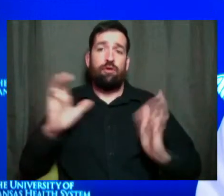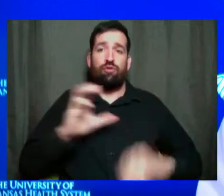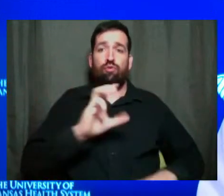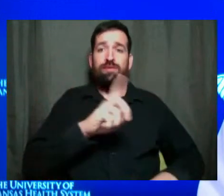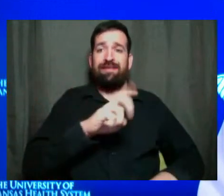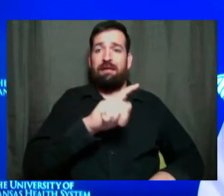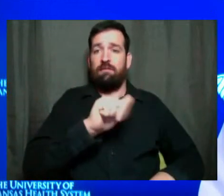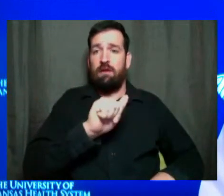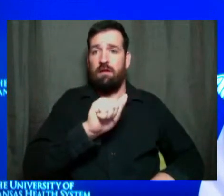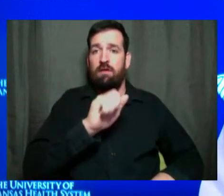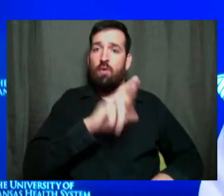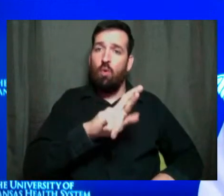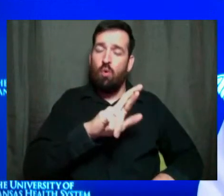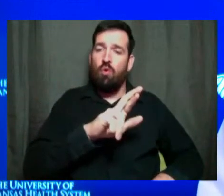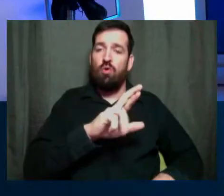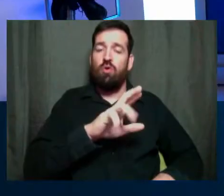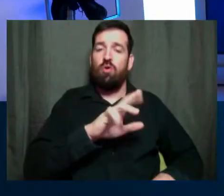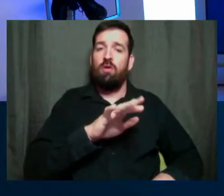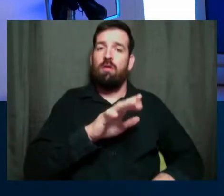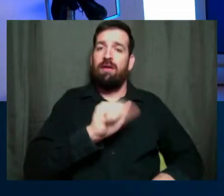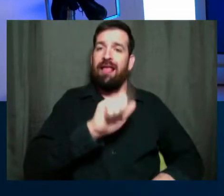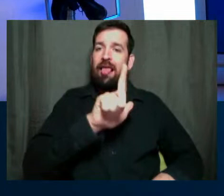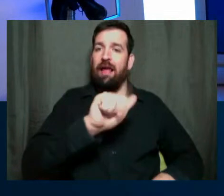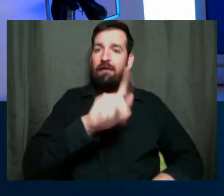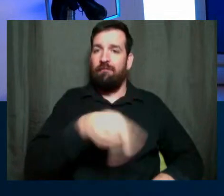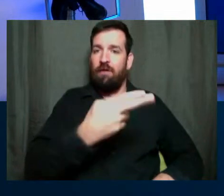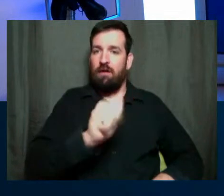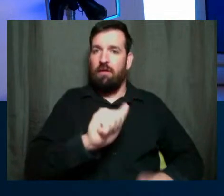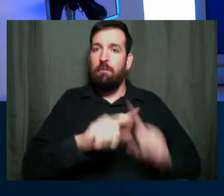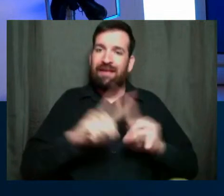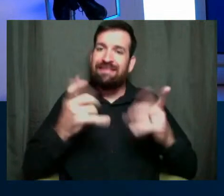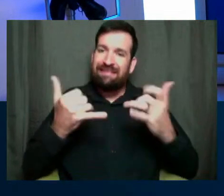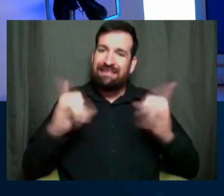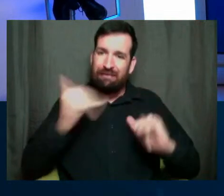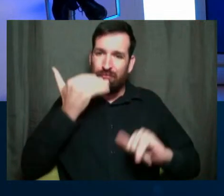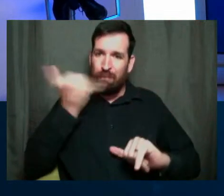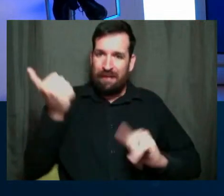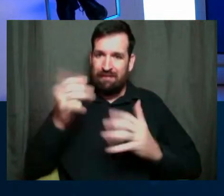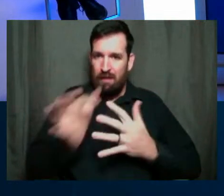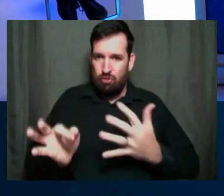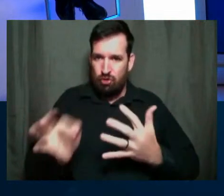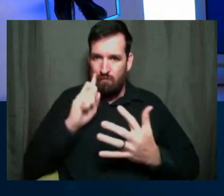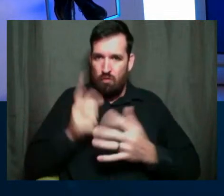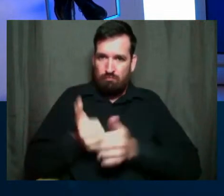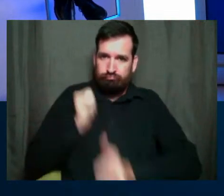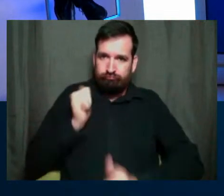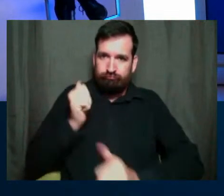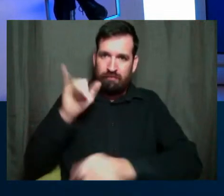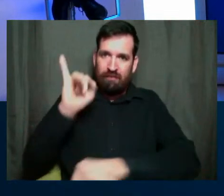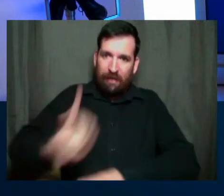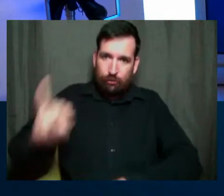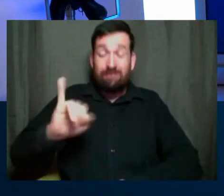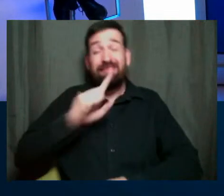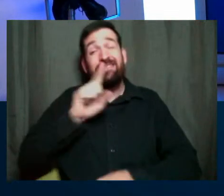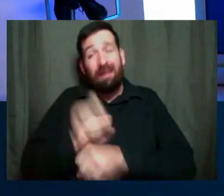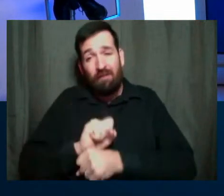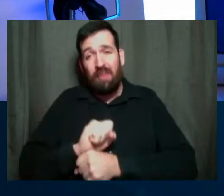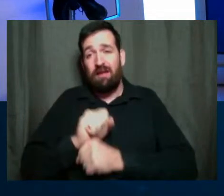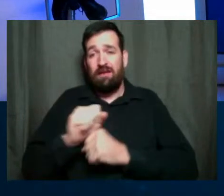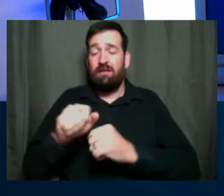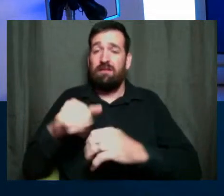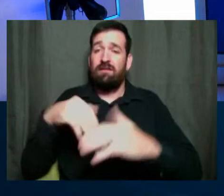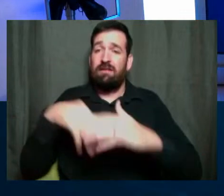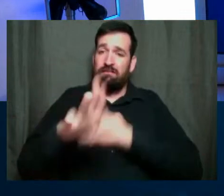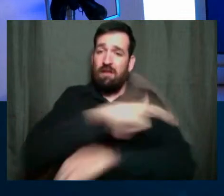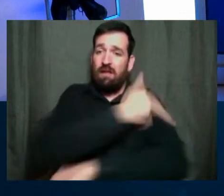will retain some of its effectiveness. And it's still the best way to prevent infection and definitely hospitalization and death. And